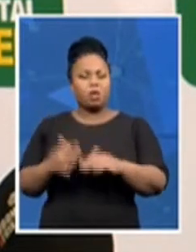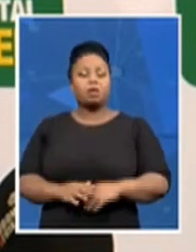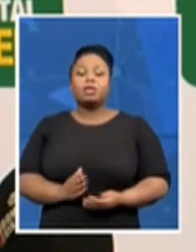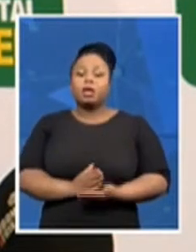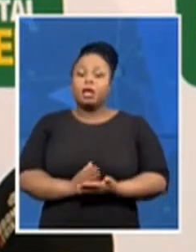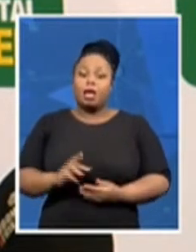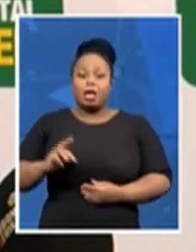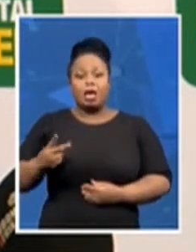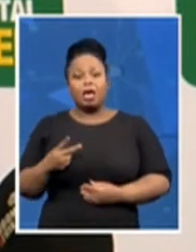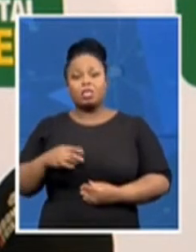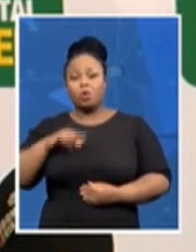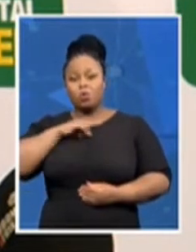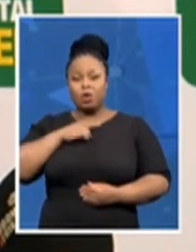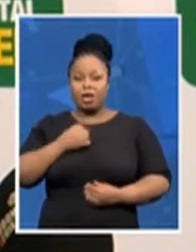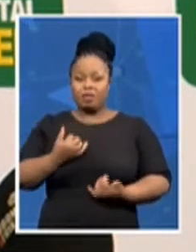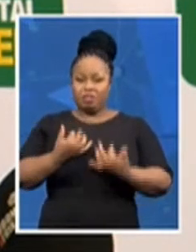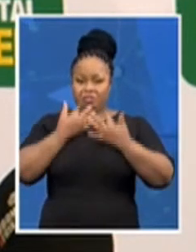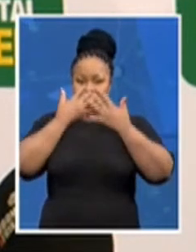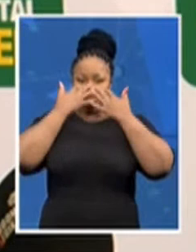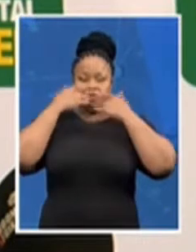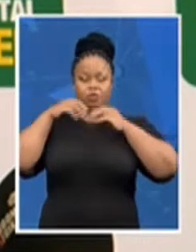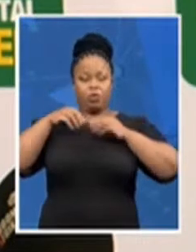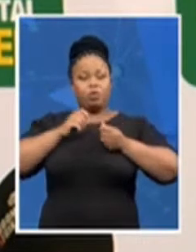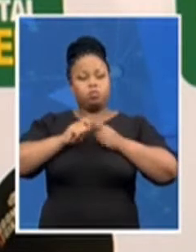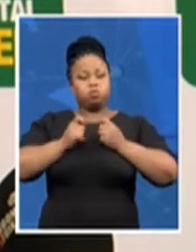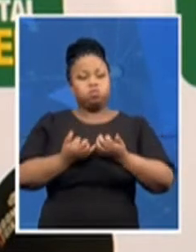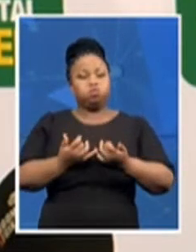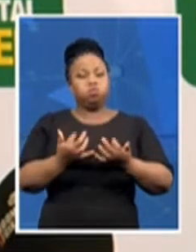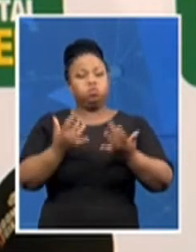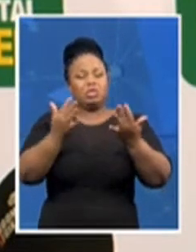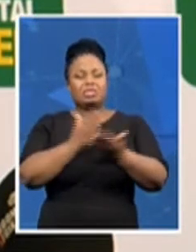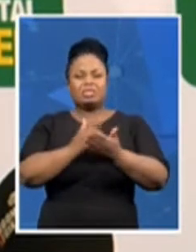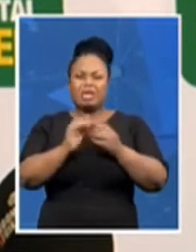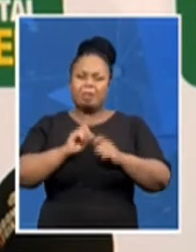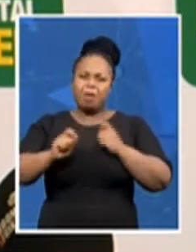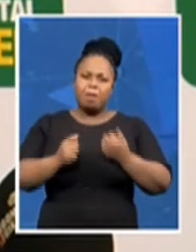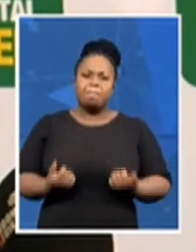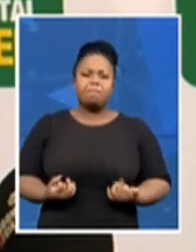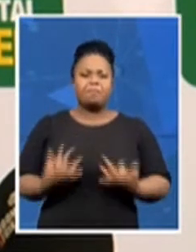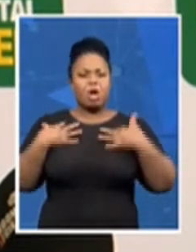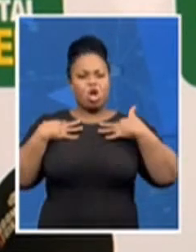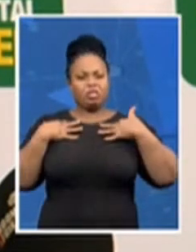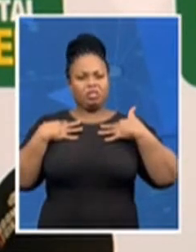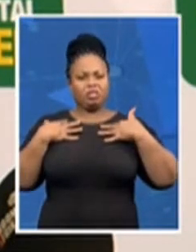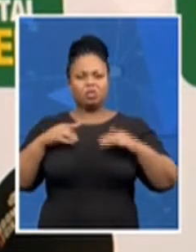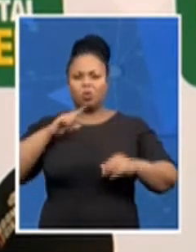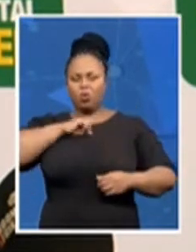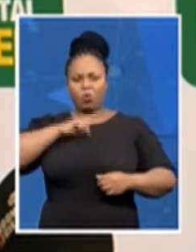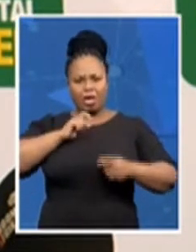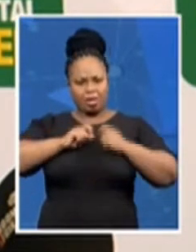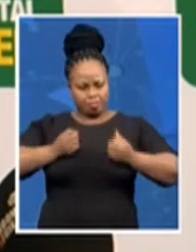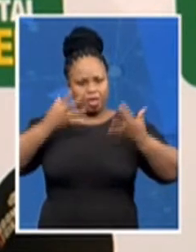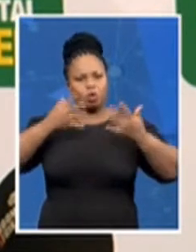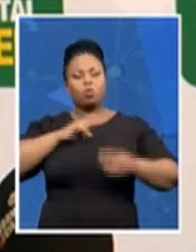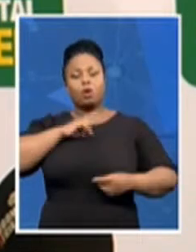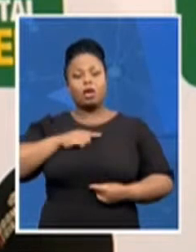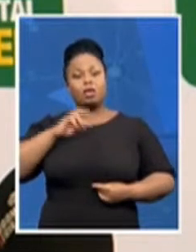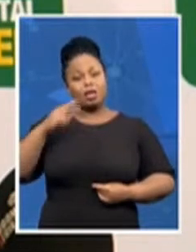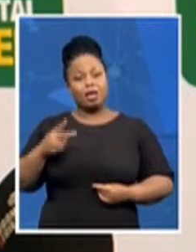inhalation and severe burn because some of the warehouses that they were looting